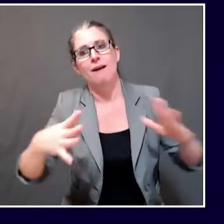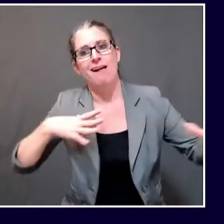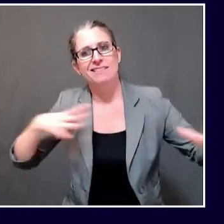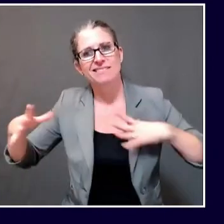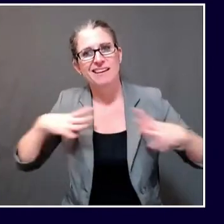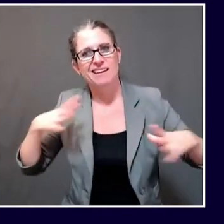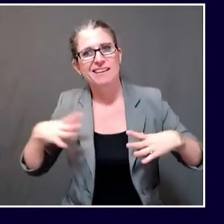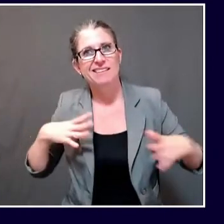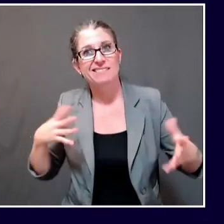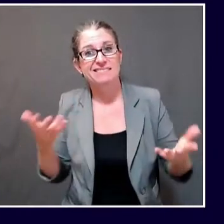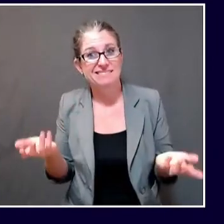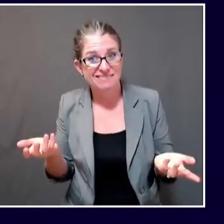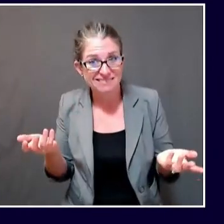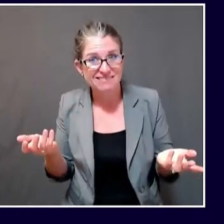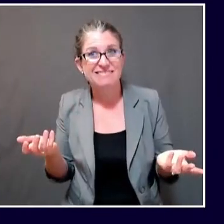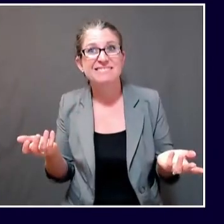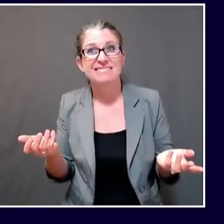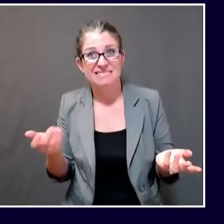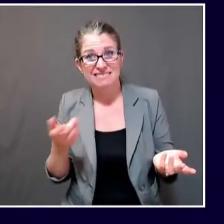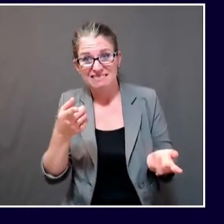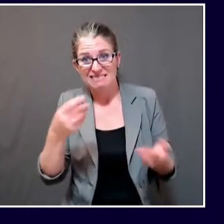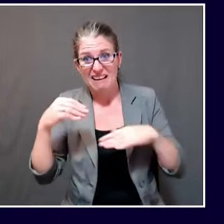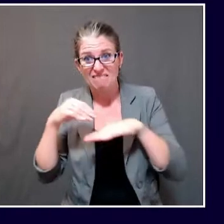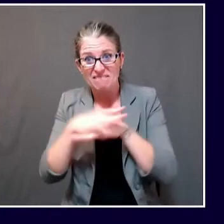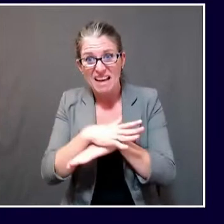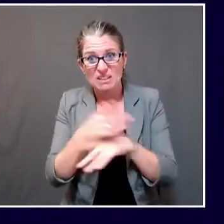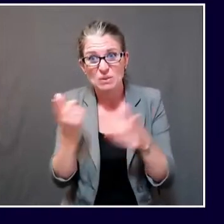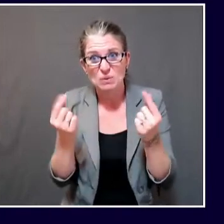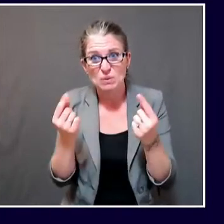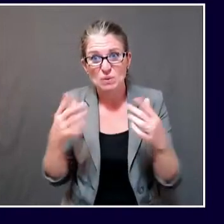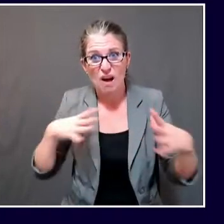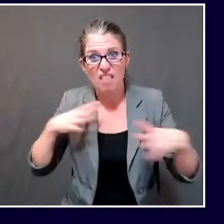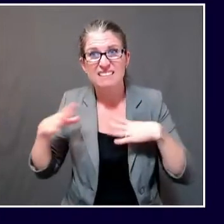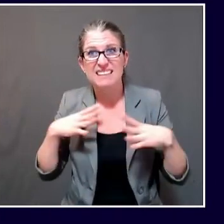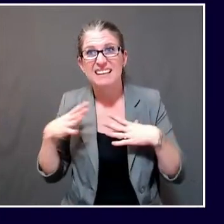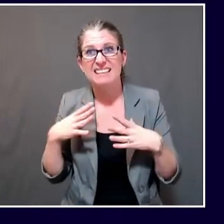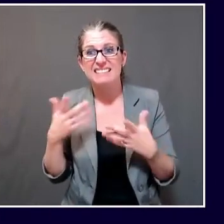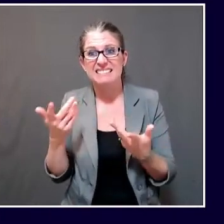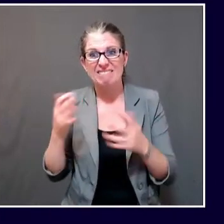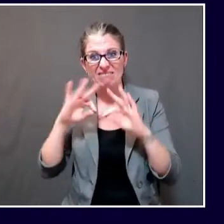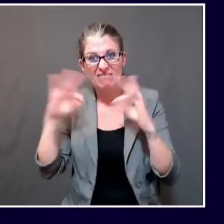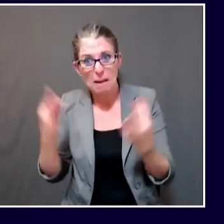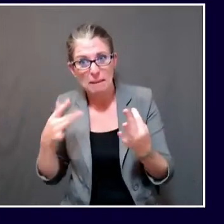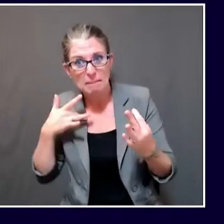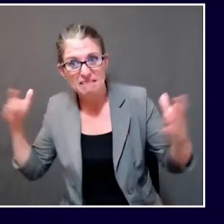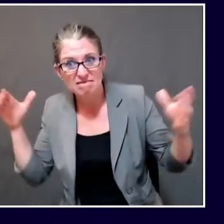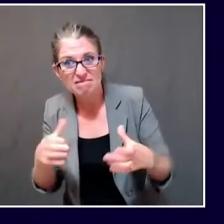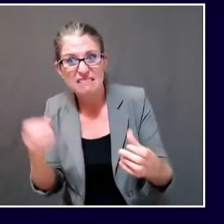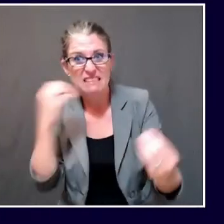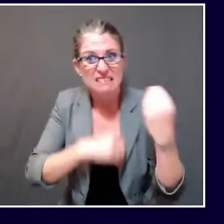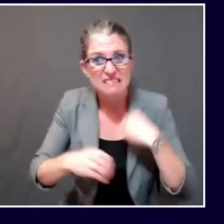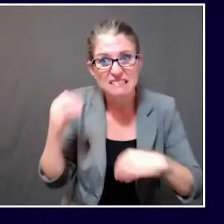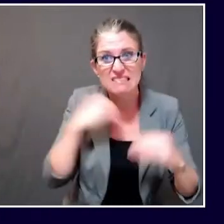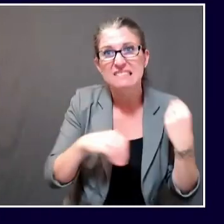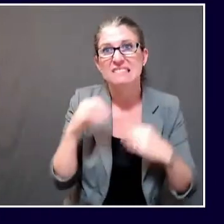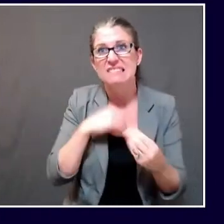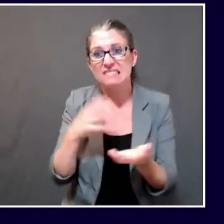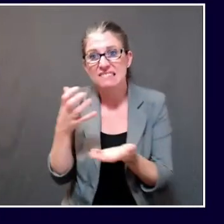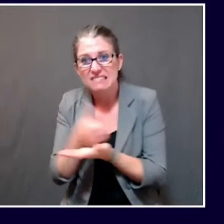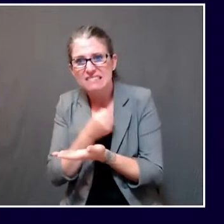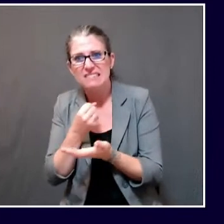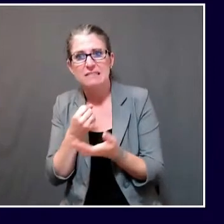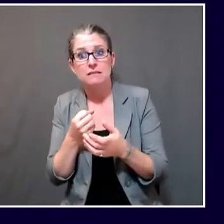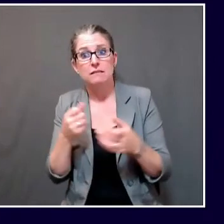but their family? Any advice there? You know, even if it's small, unfortunately, there's a risk of